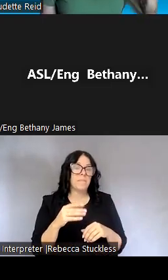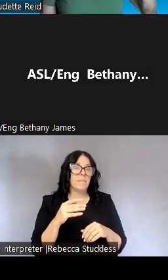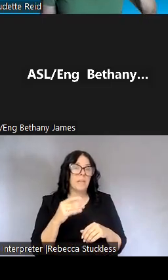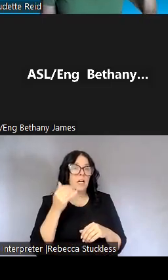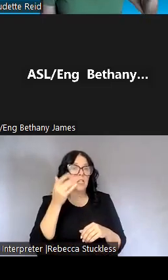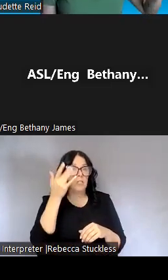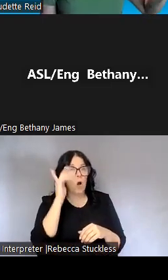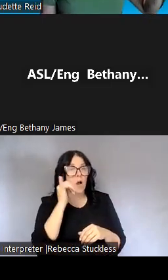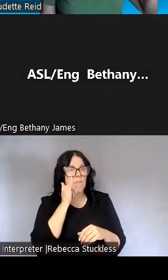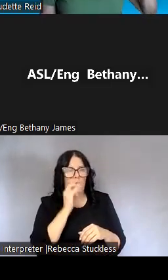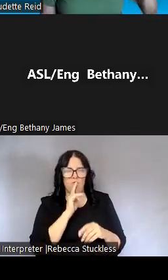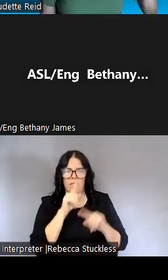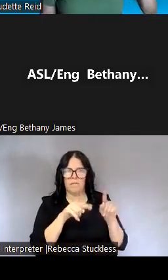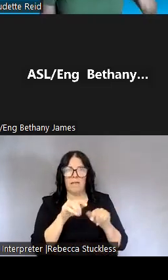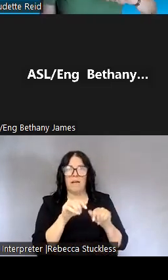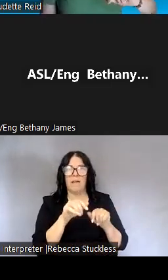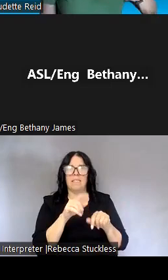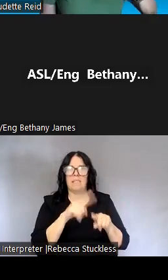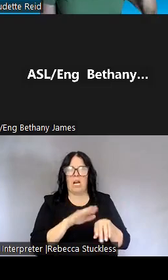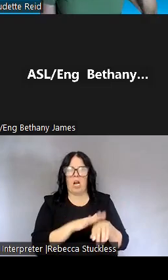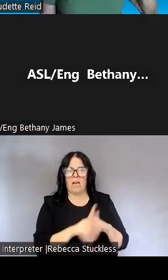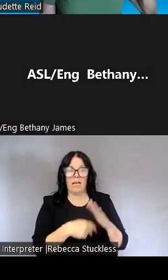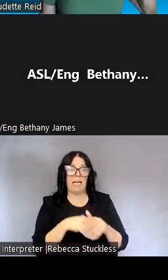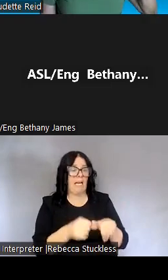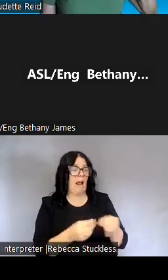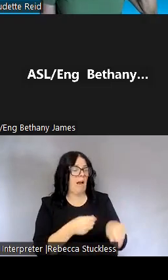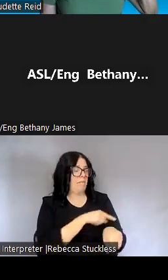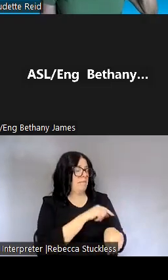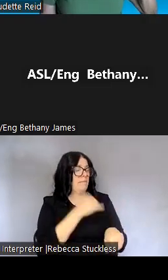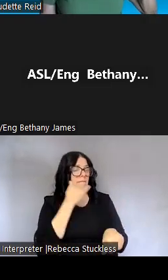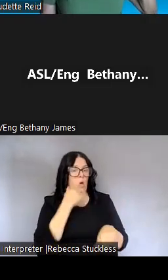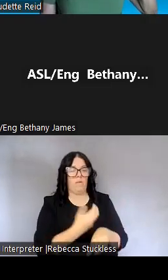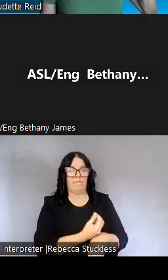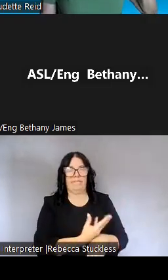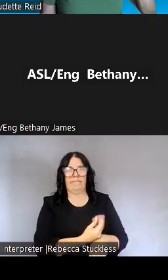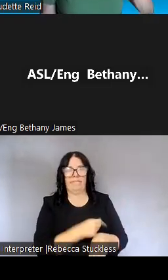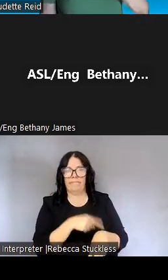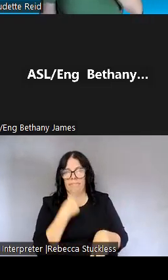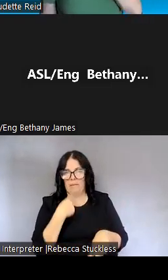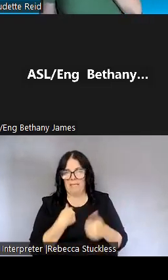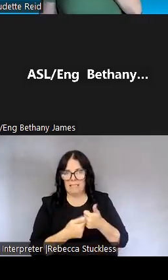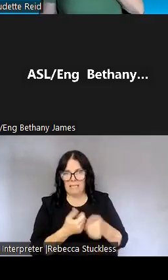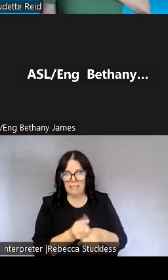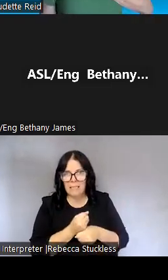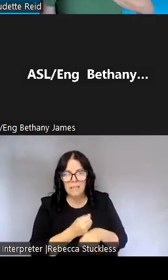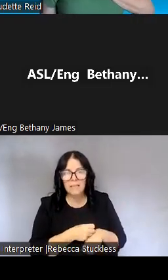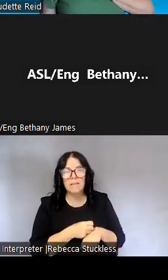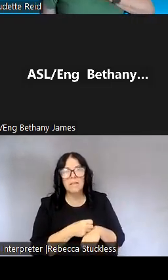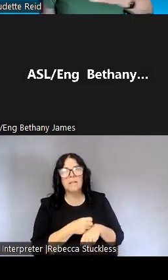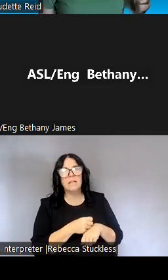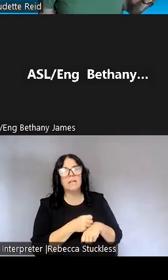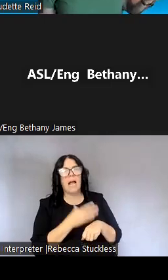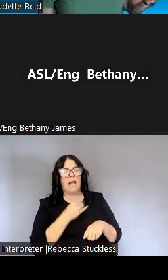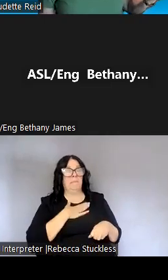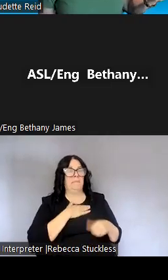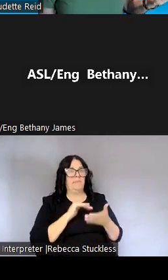can connect to the smartphone to provide notifications like text messages and, excuse me,